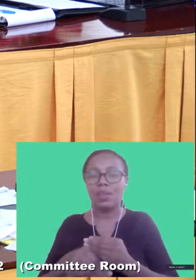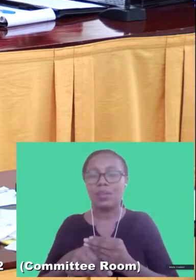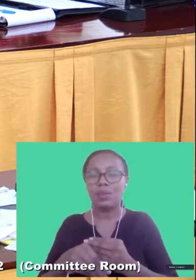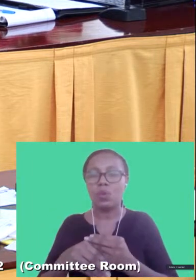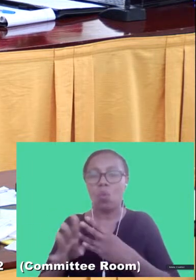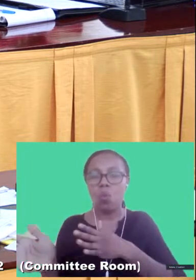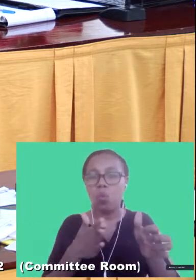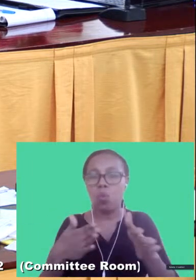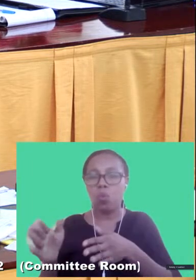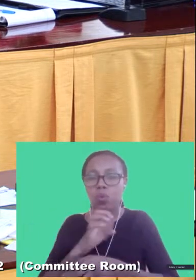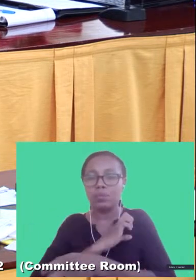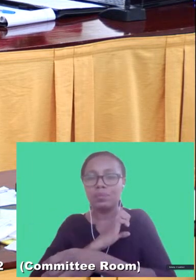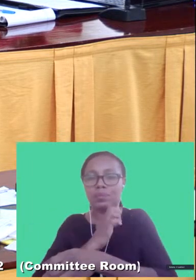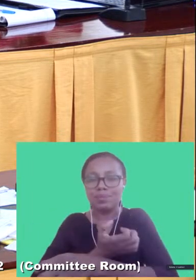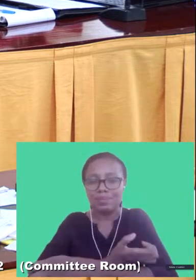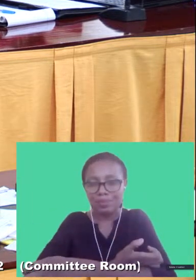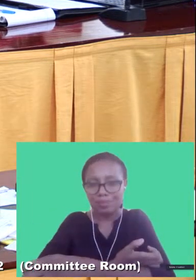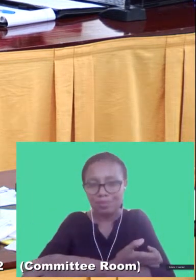obliged.